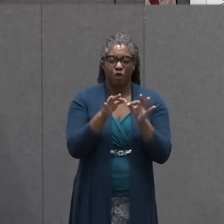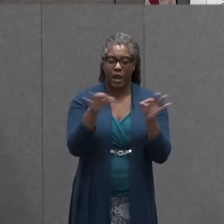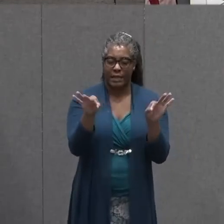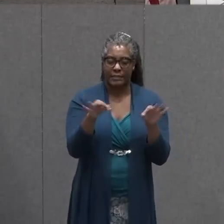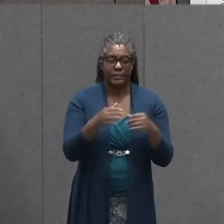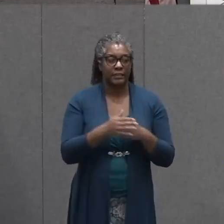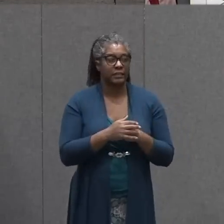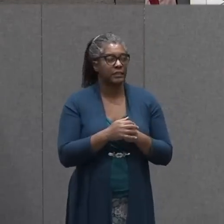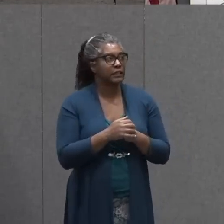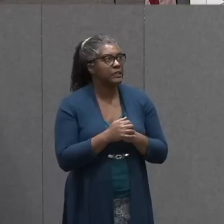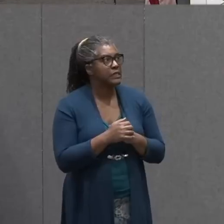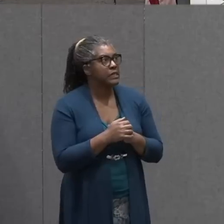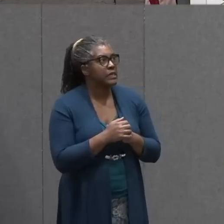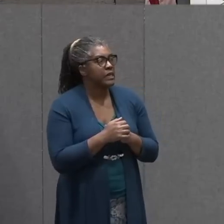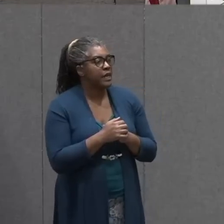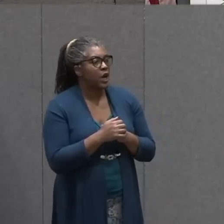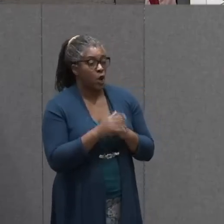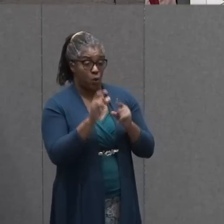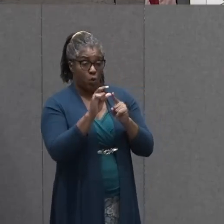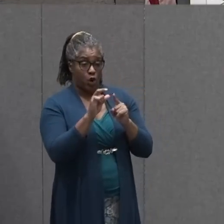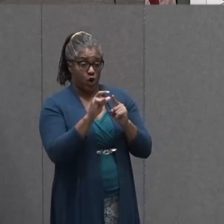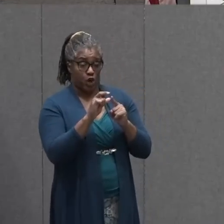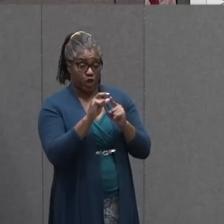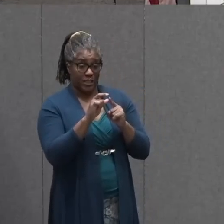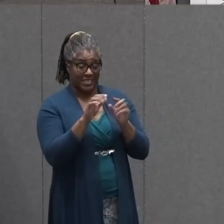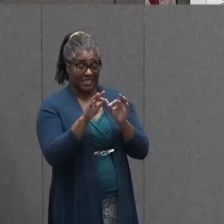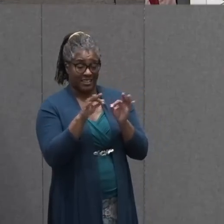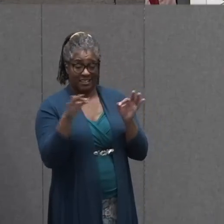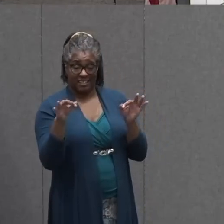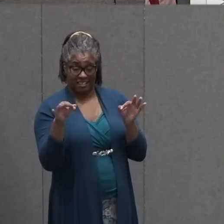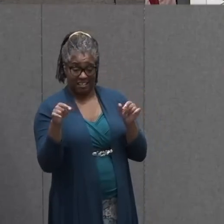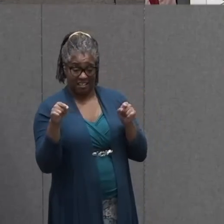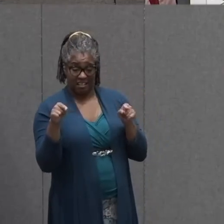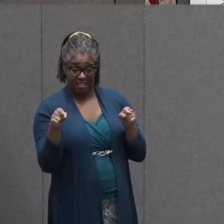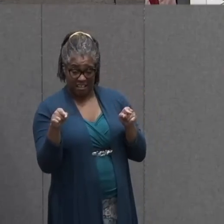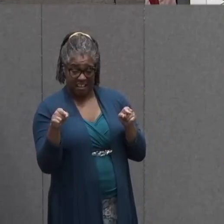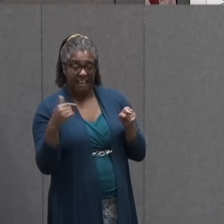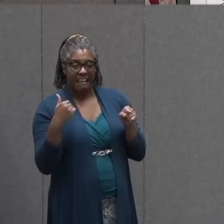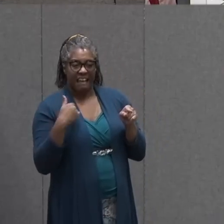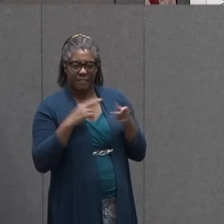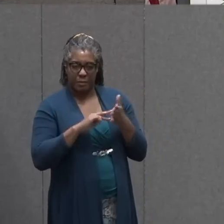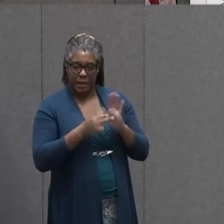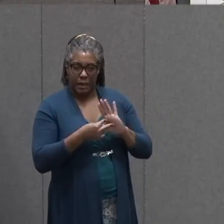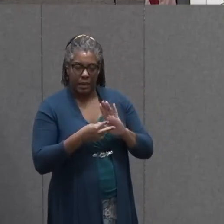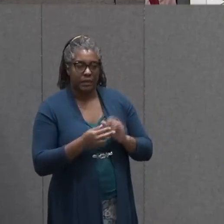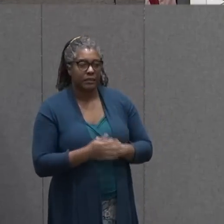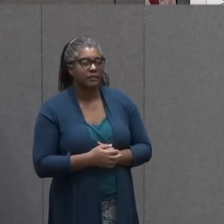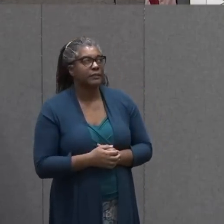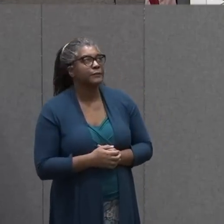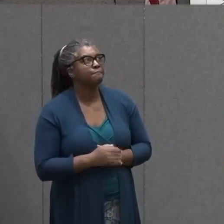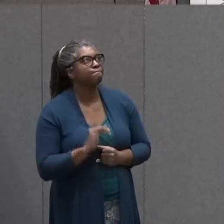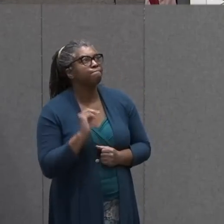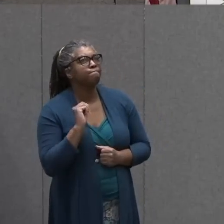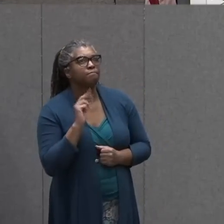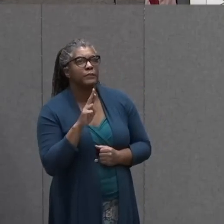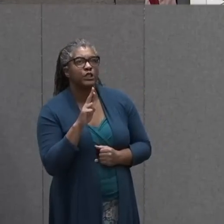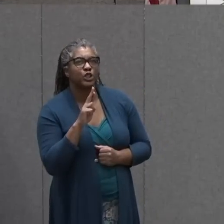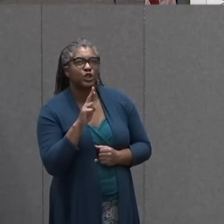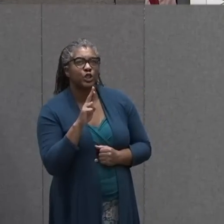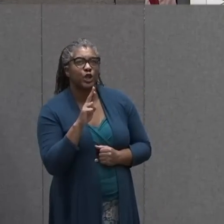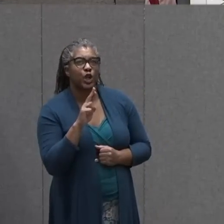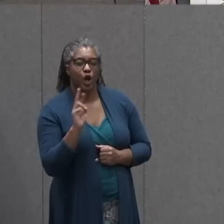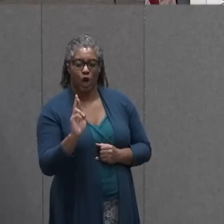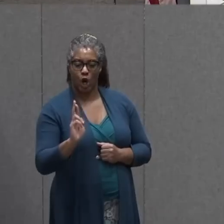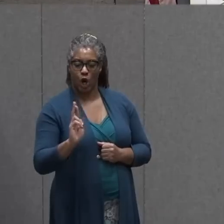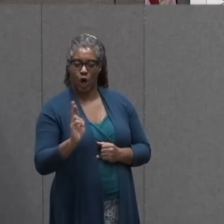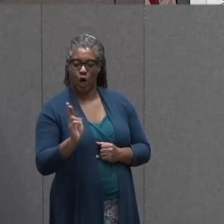of group of words that have meaning. And about Mr. R. Mr. R is the sunshine